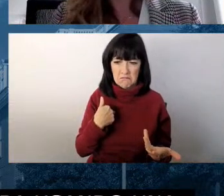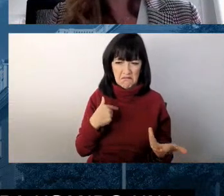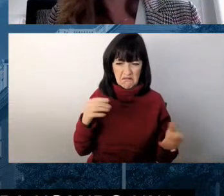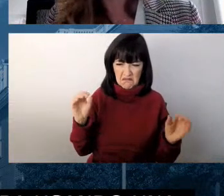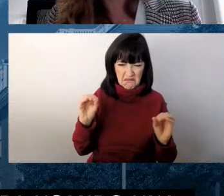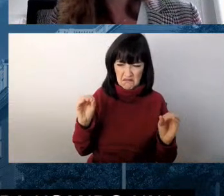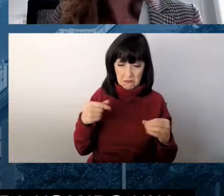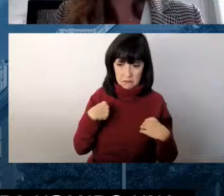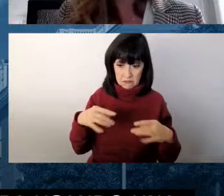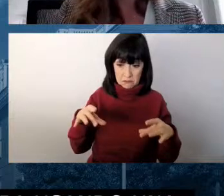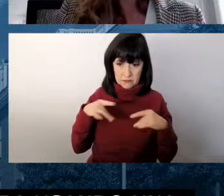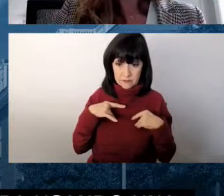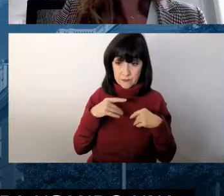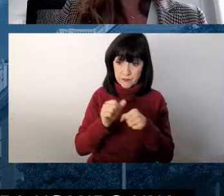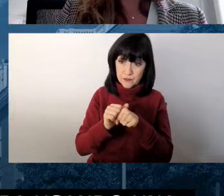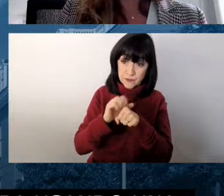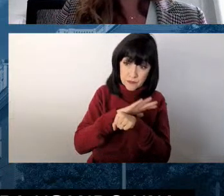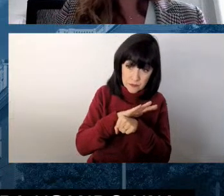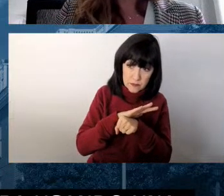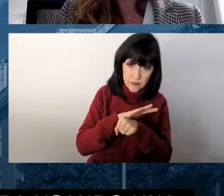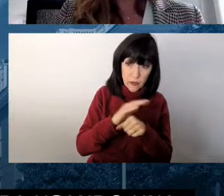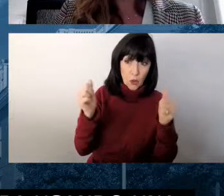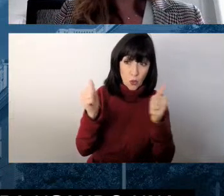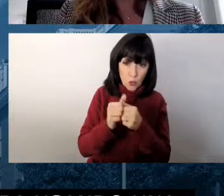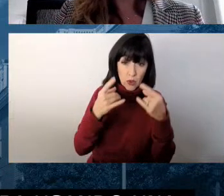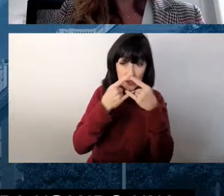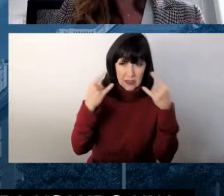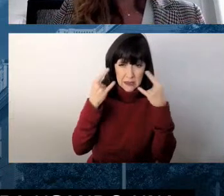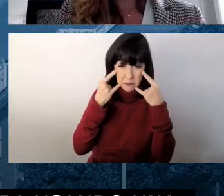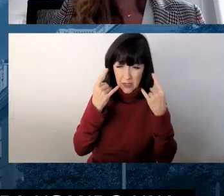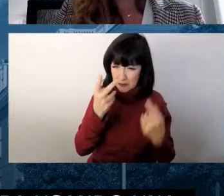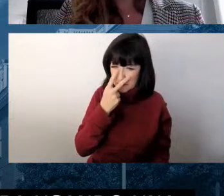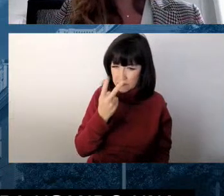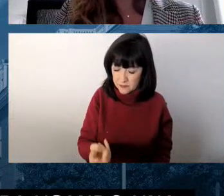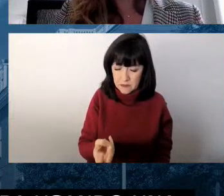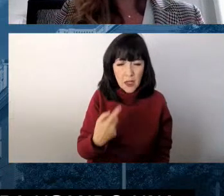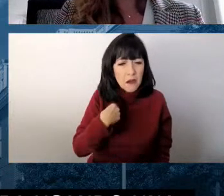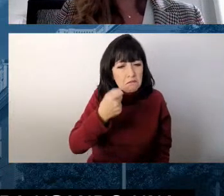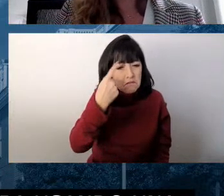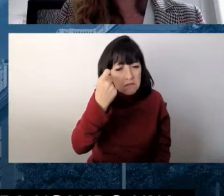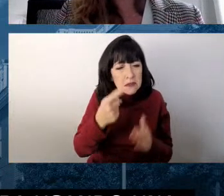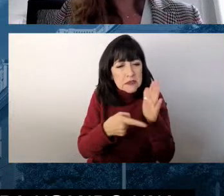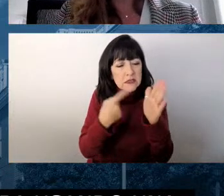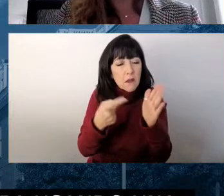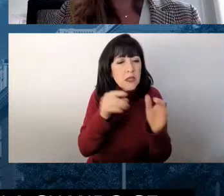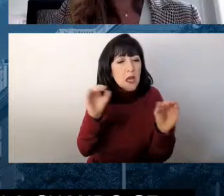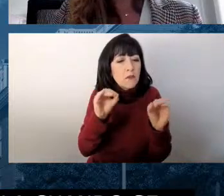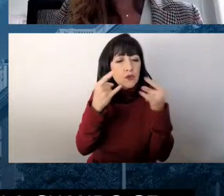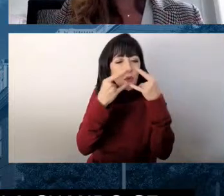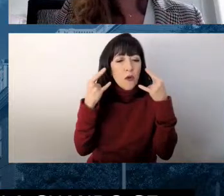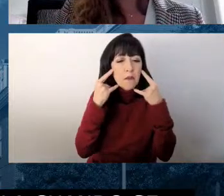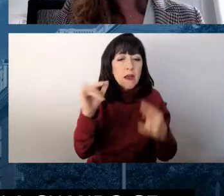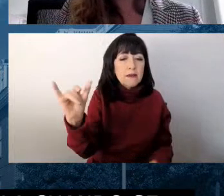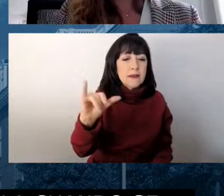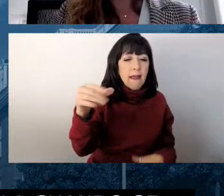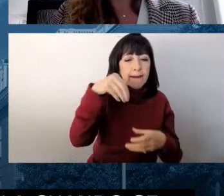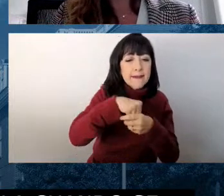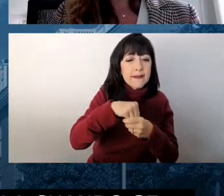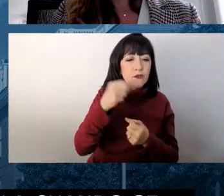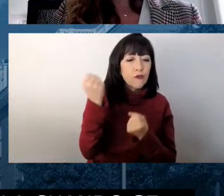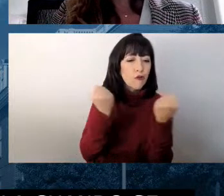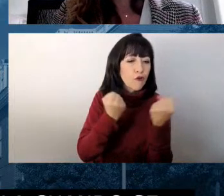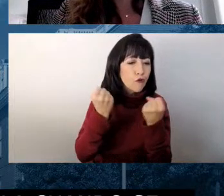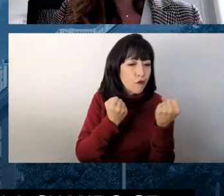not to be judgmental, but the reality is not having a mask on at all is really